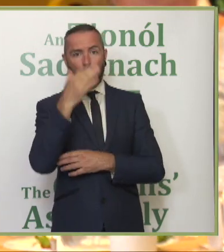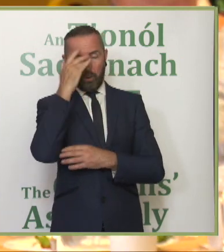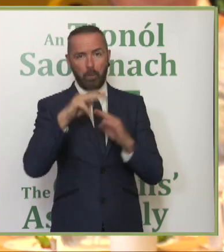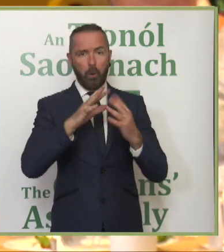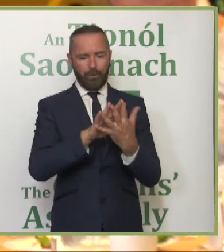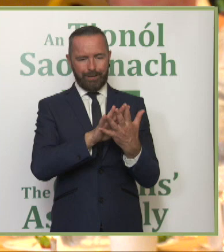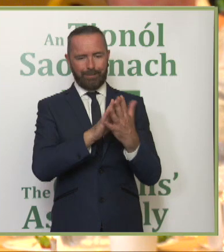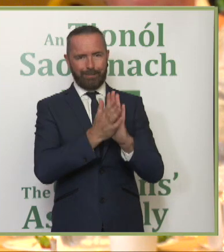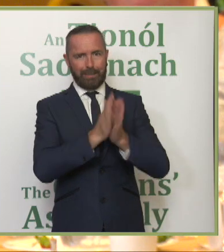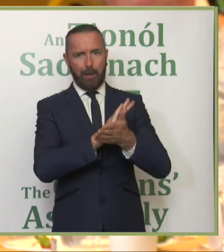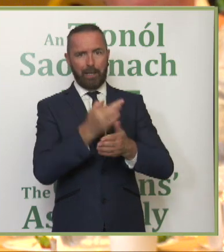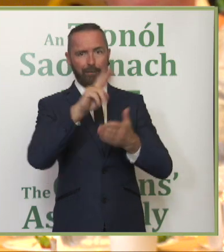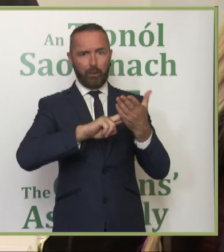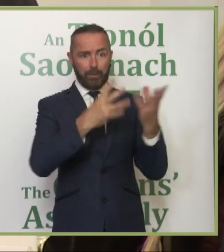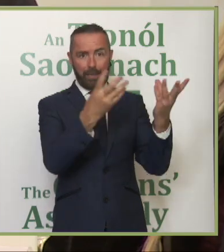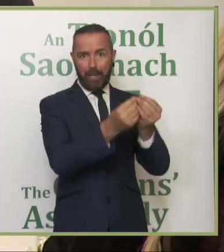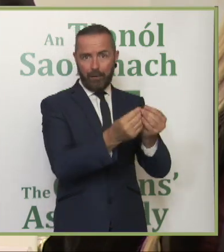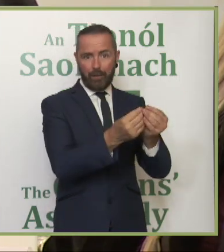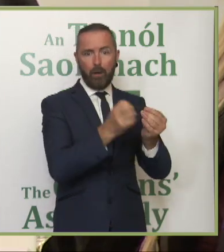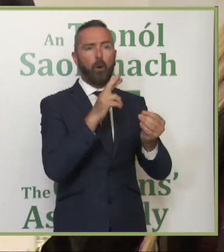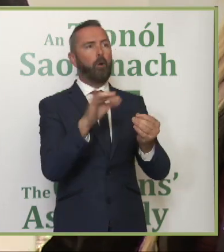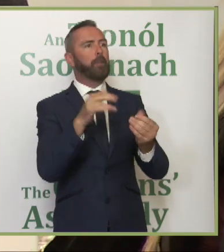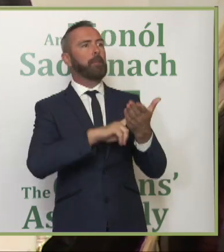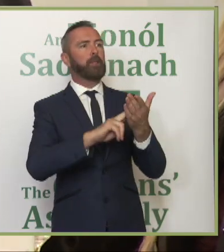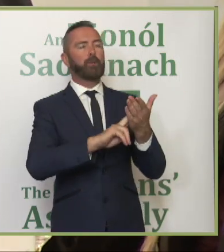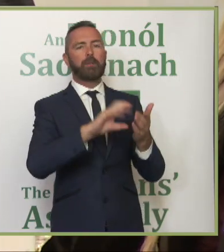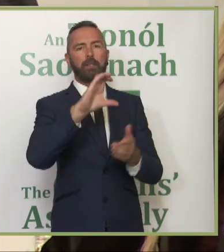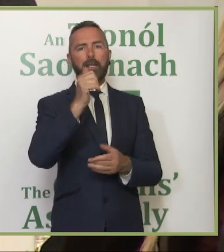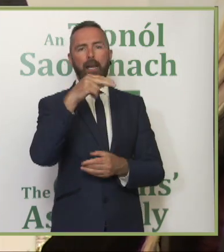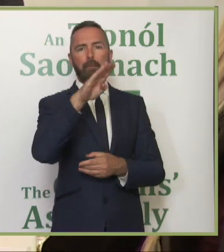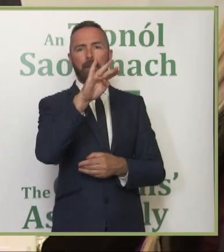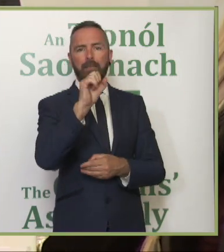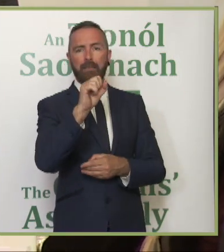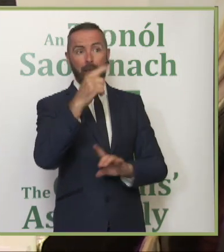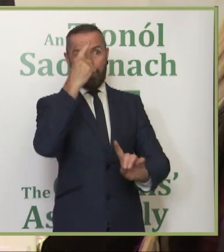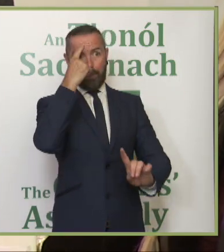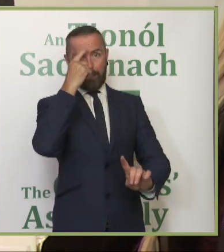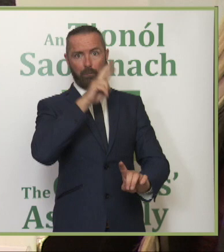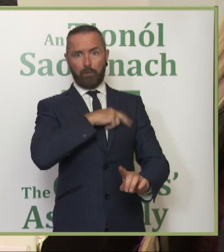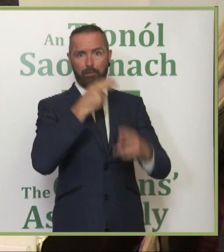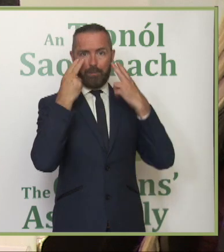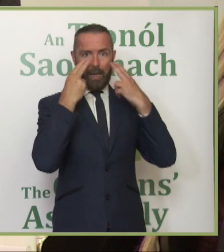of drug users use things in combination. Or they might be using things like cannabis, thinking they're smoking cannabis, and